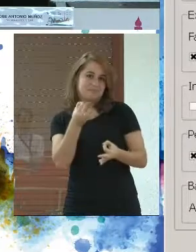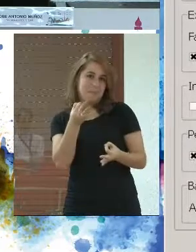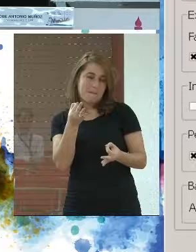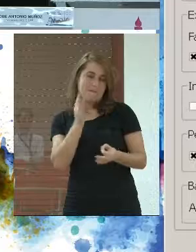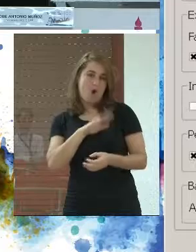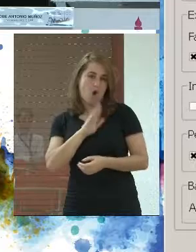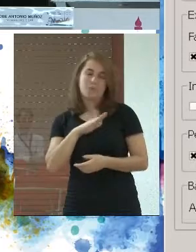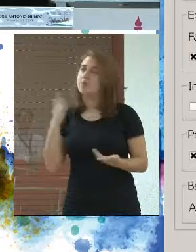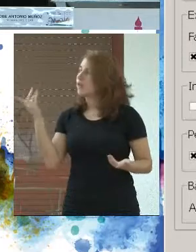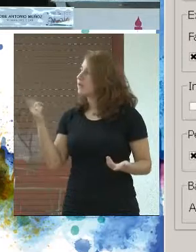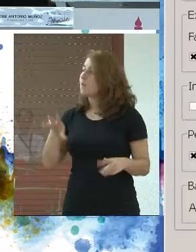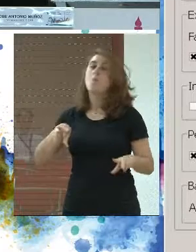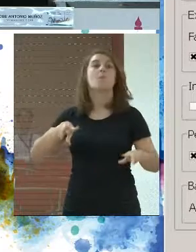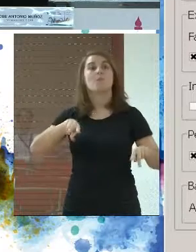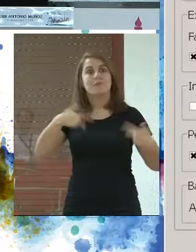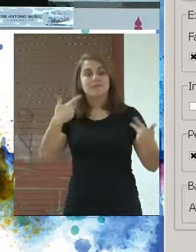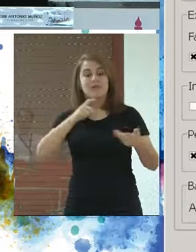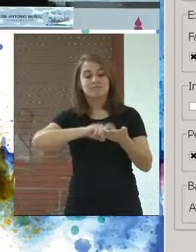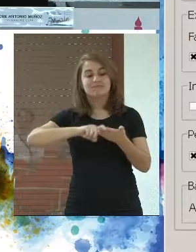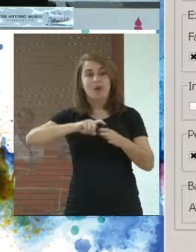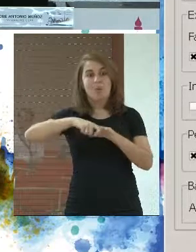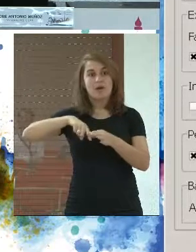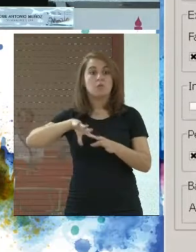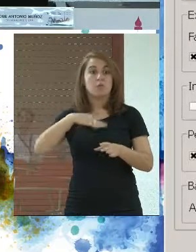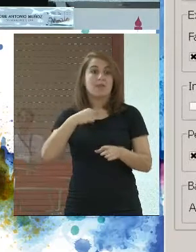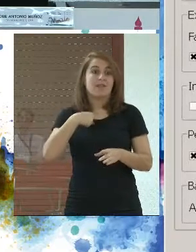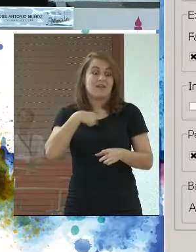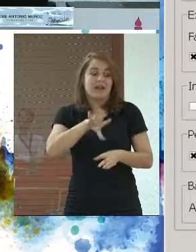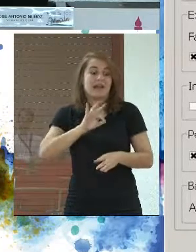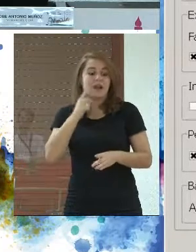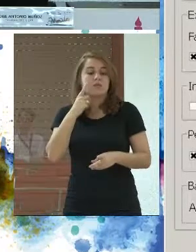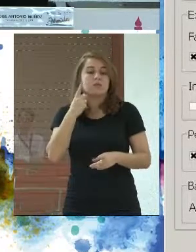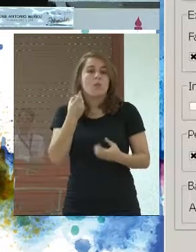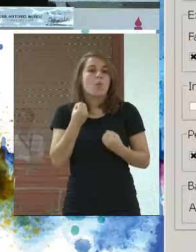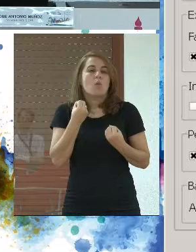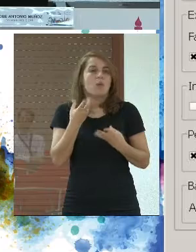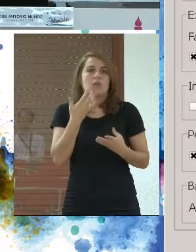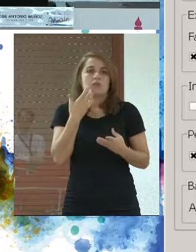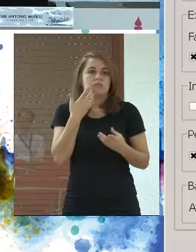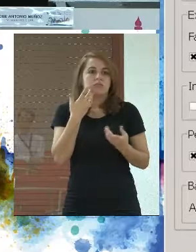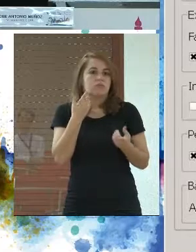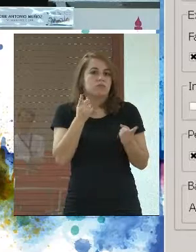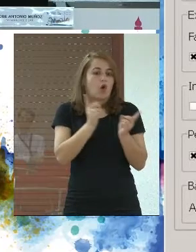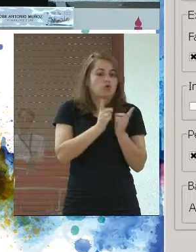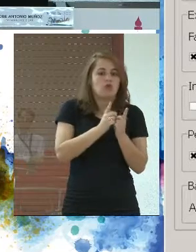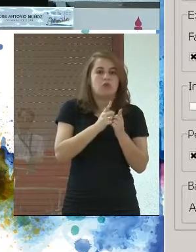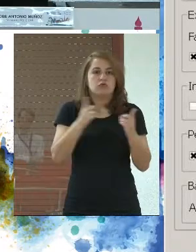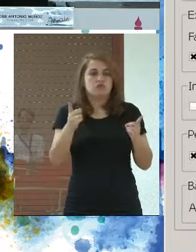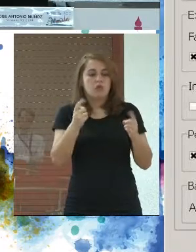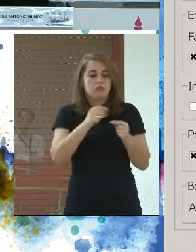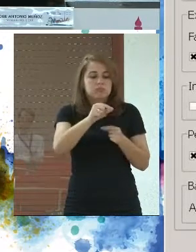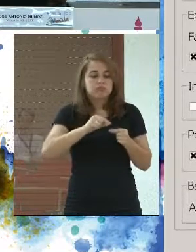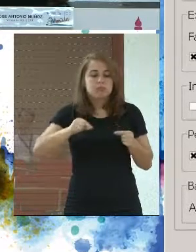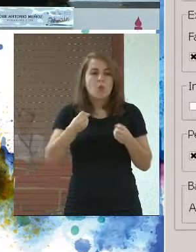areas, and it will make the copy in a more optimized way, and with this vacuum pump. And